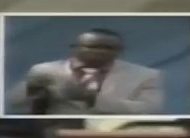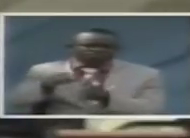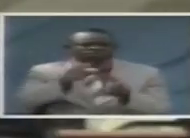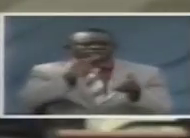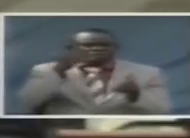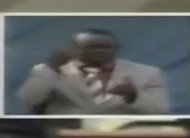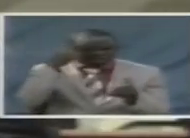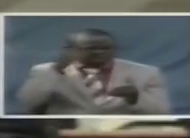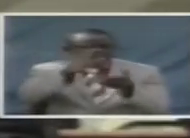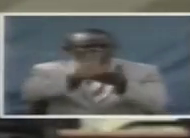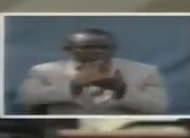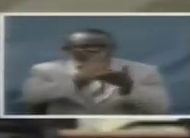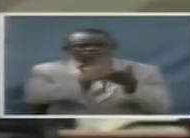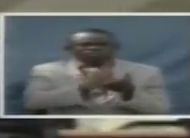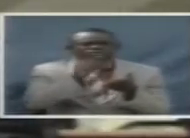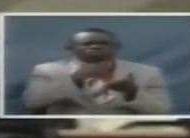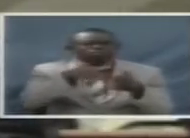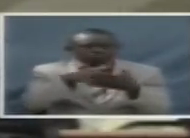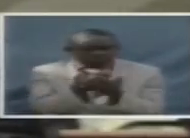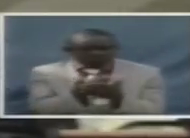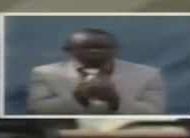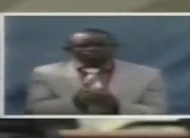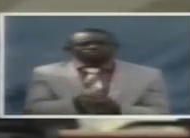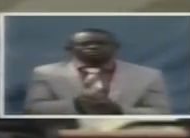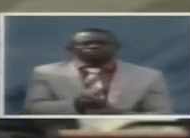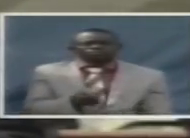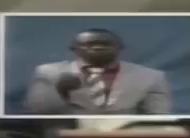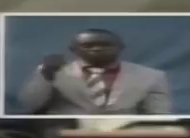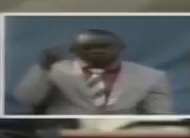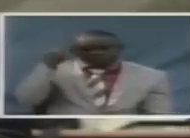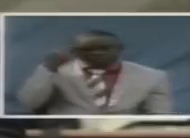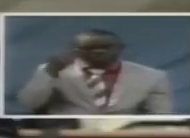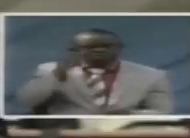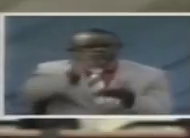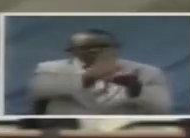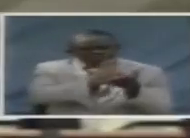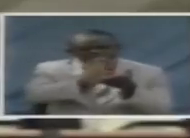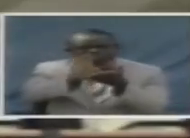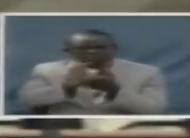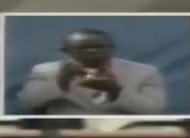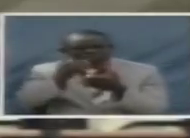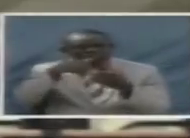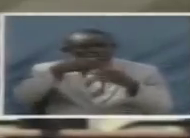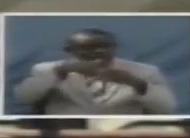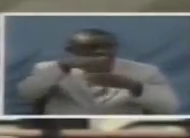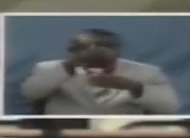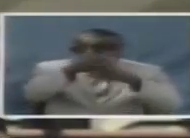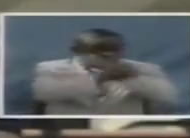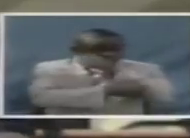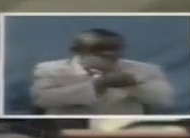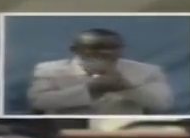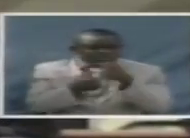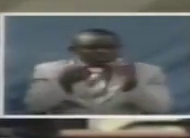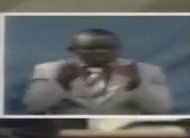position. Mr. Speaker, the stock of government's external debt as at the end of August